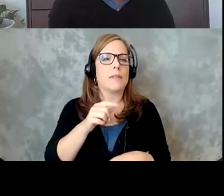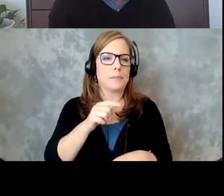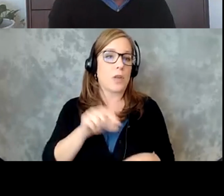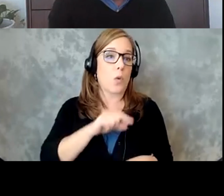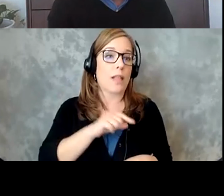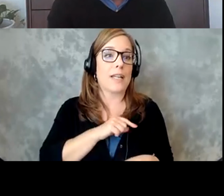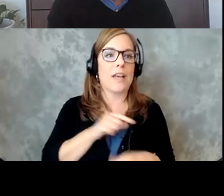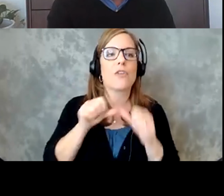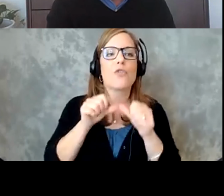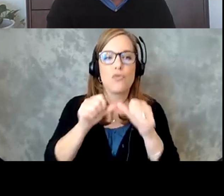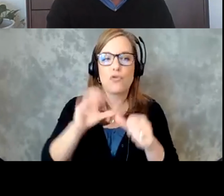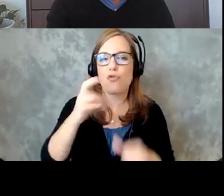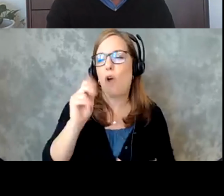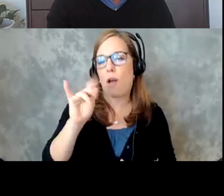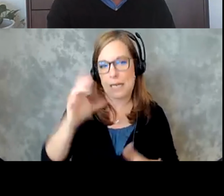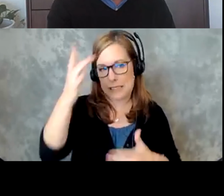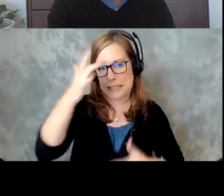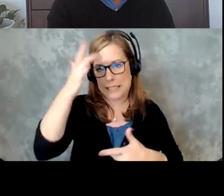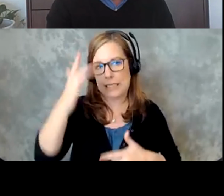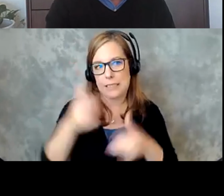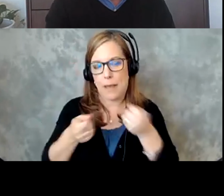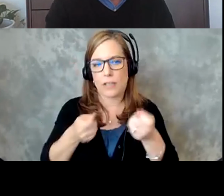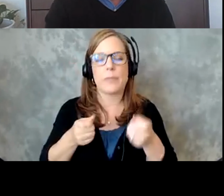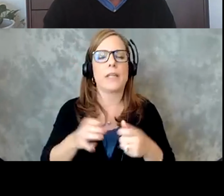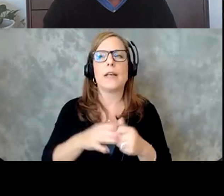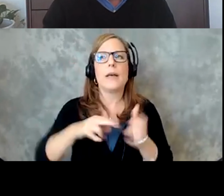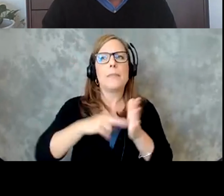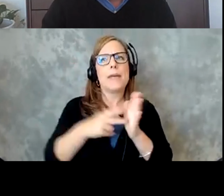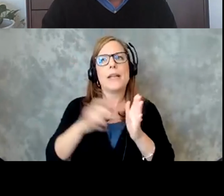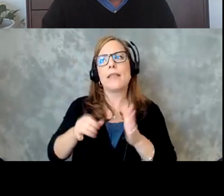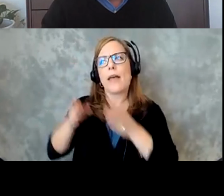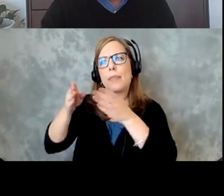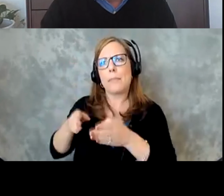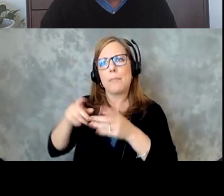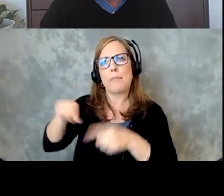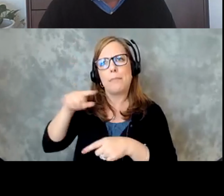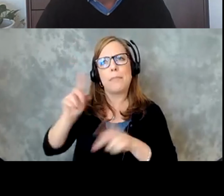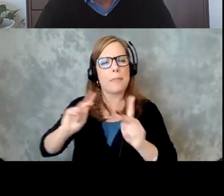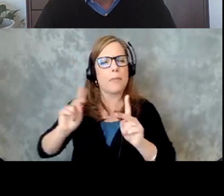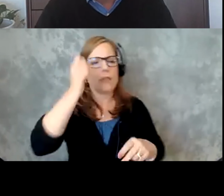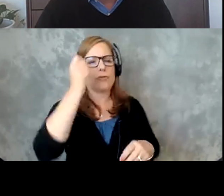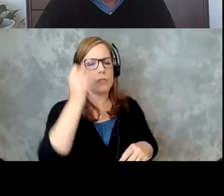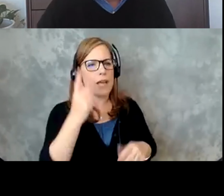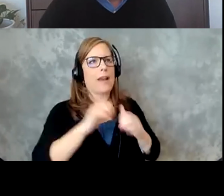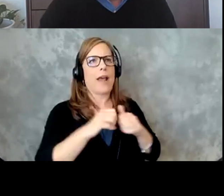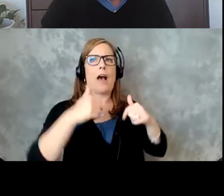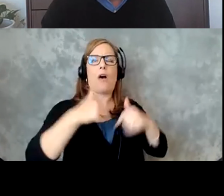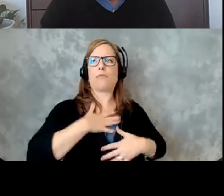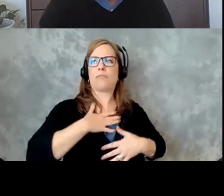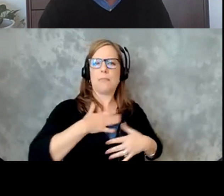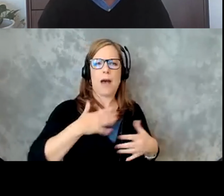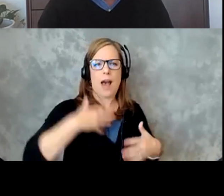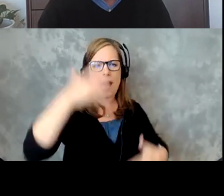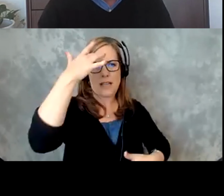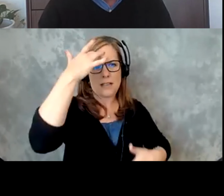the participants understanding how their chronic disease is impacting their lives.